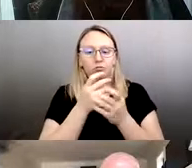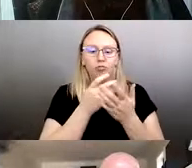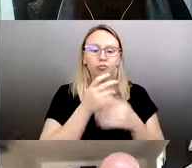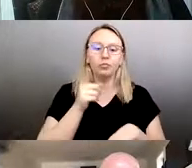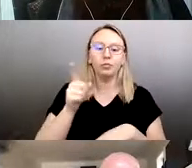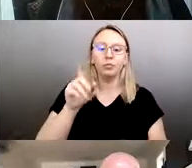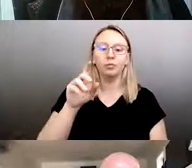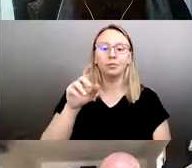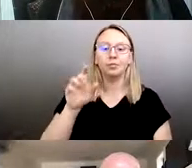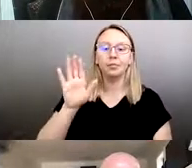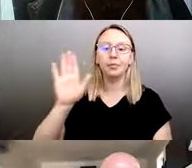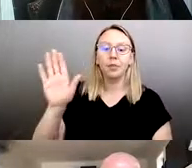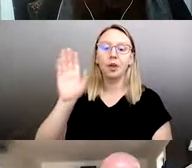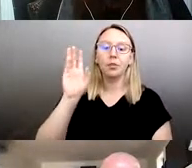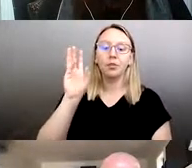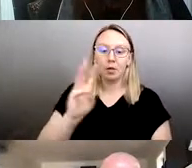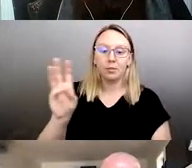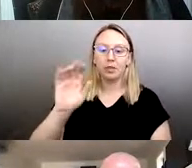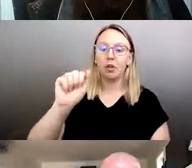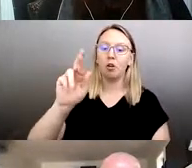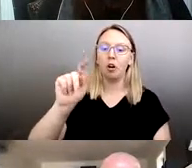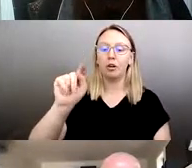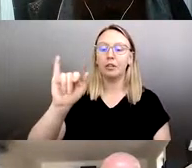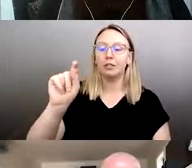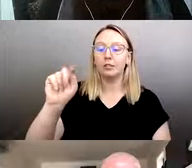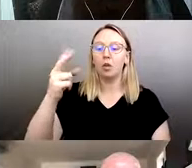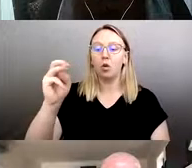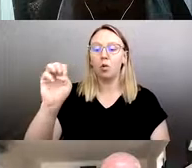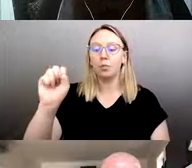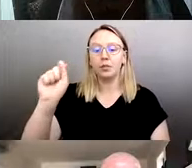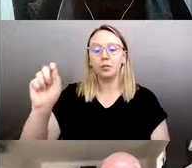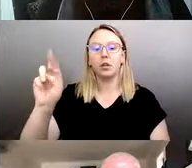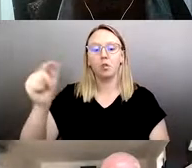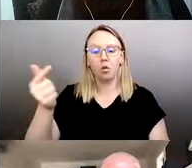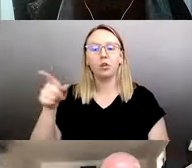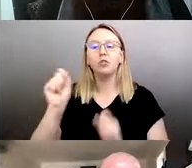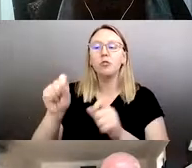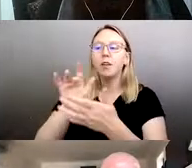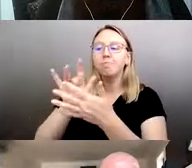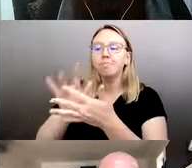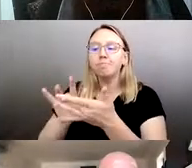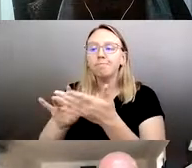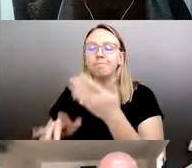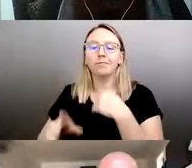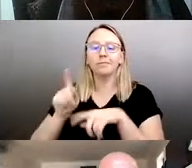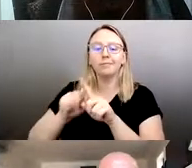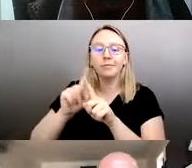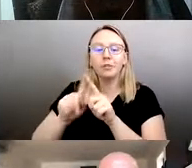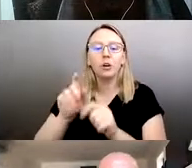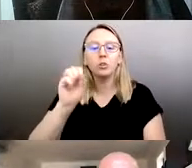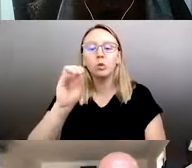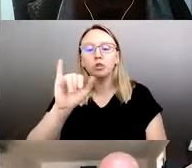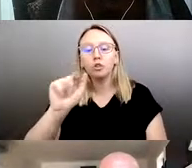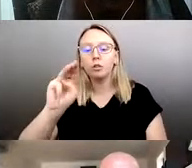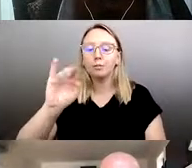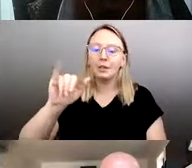mailing list or engage with them on various social platforms, all of which we will add links in the chat now.